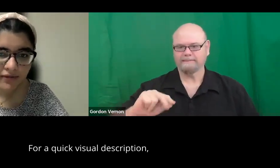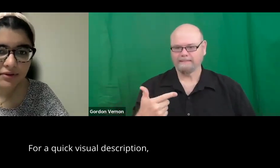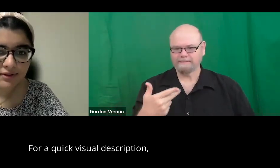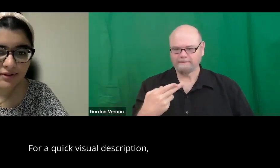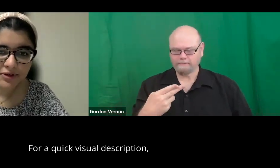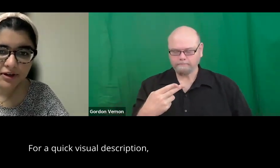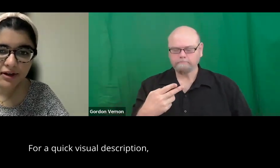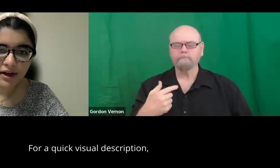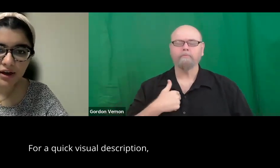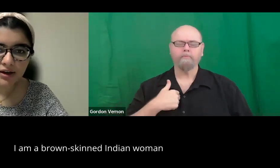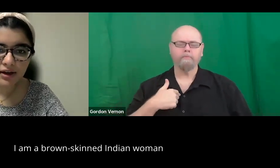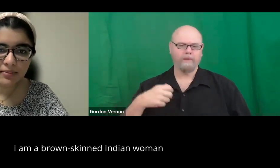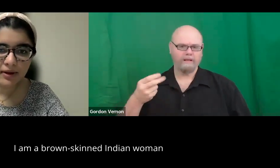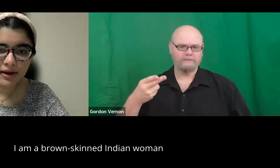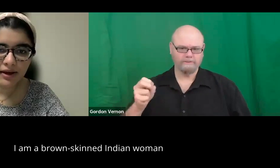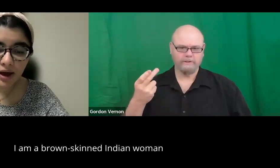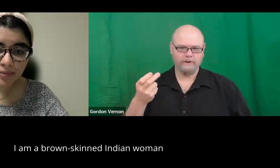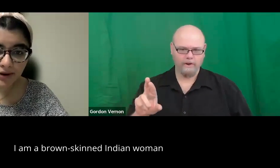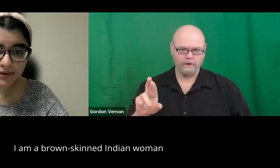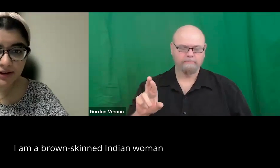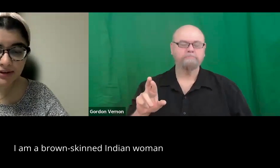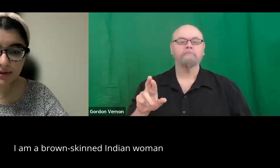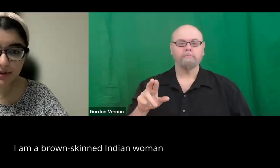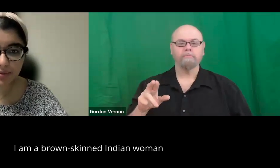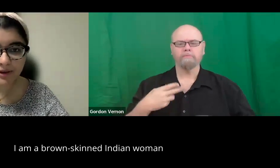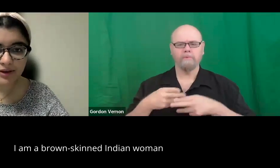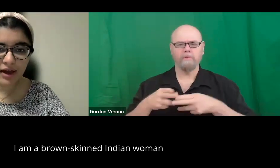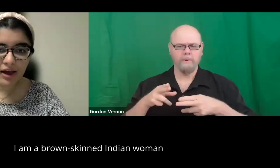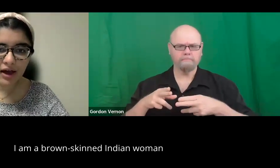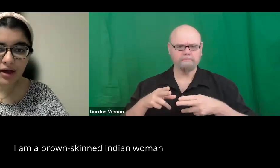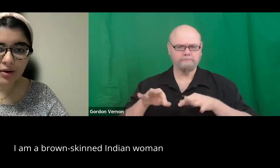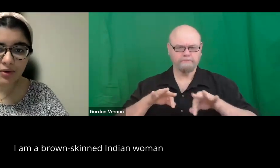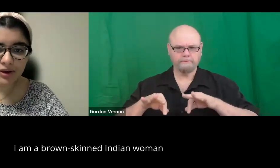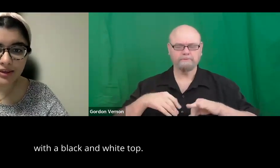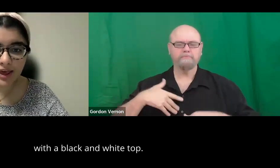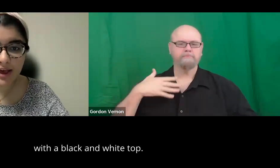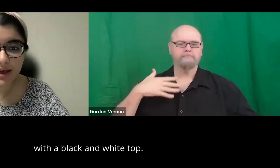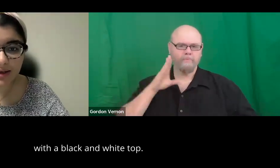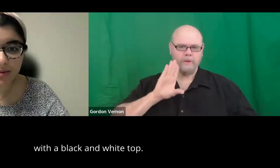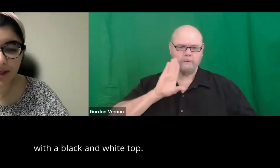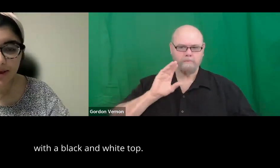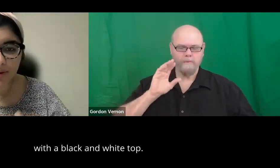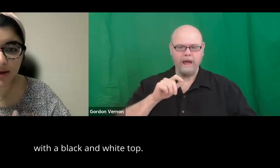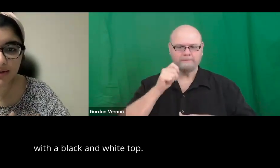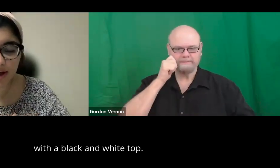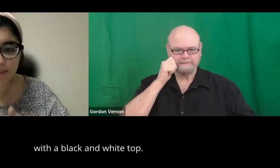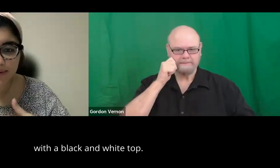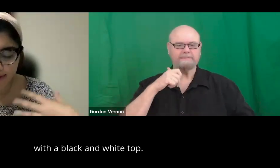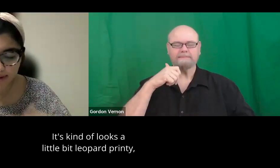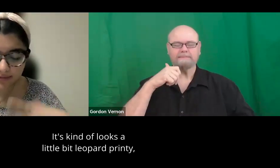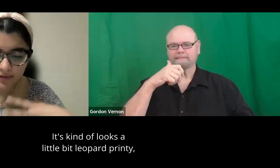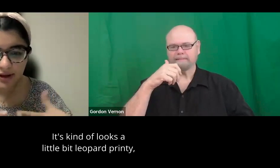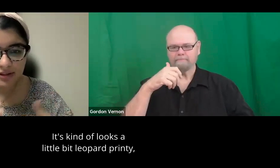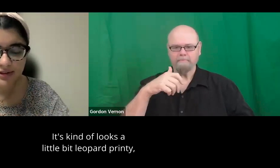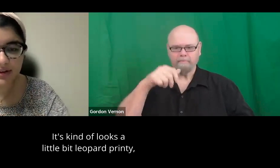a quick visual description, I am a brown-skinned Indian woman with a black and white top.